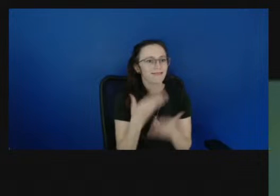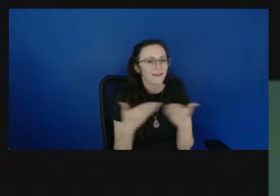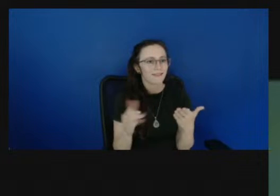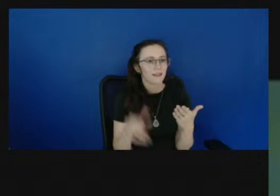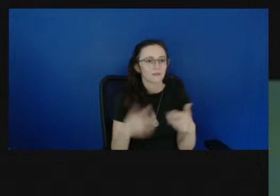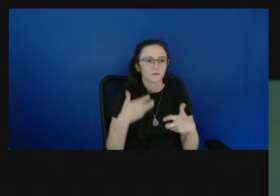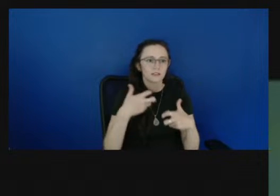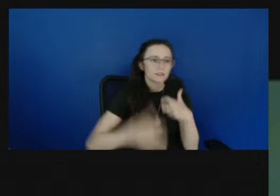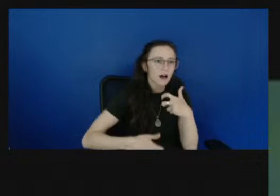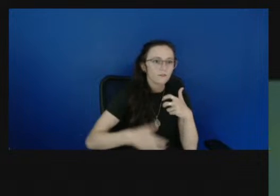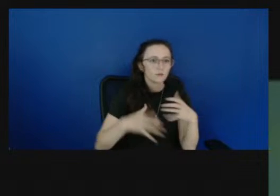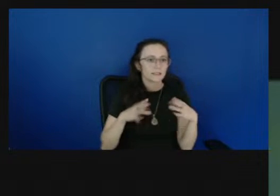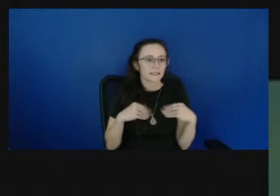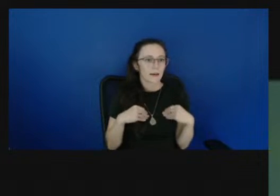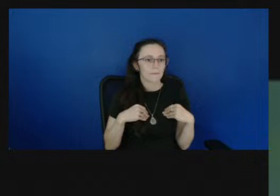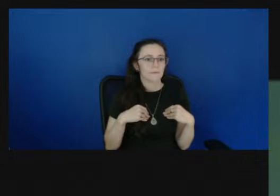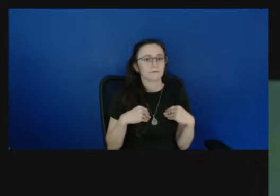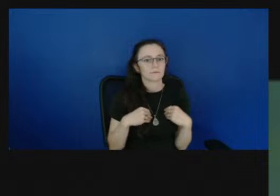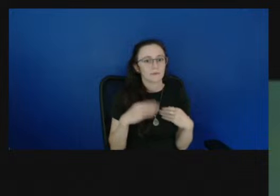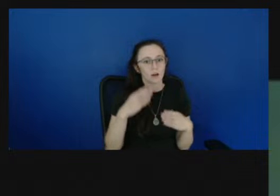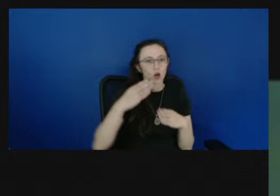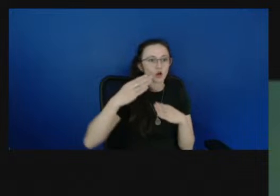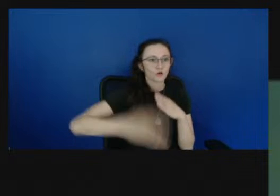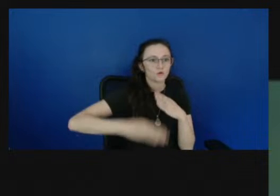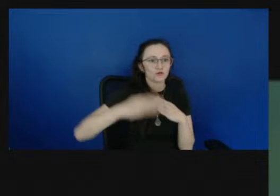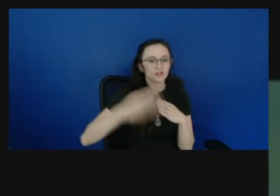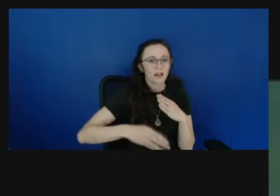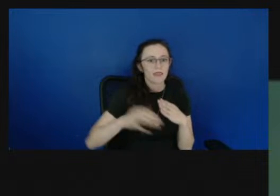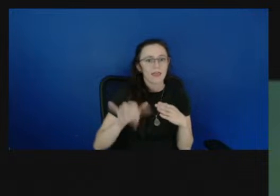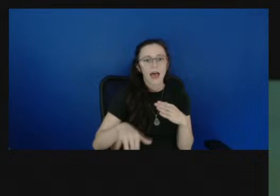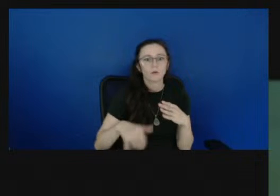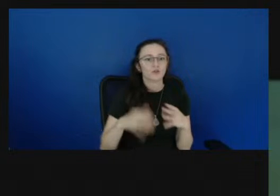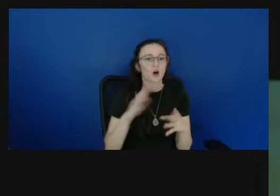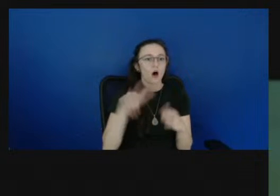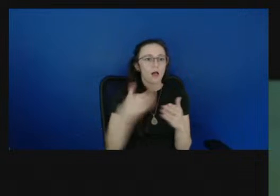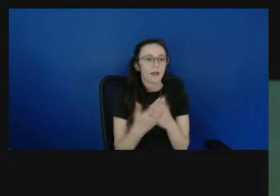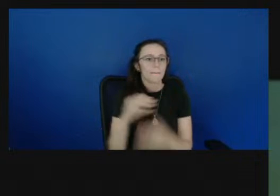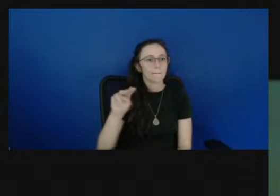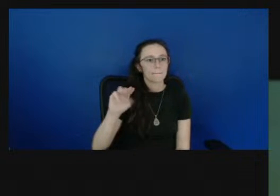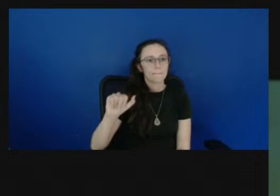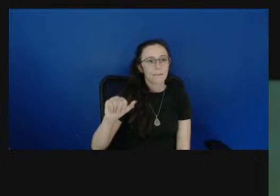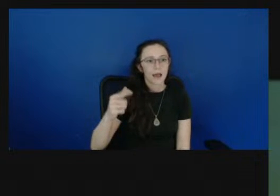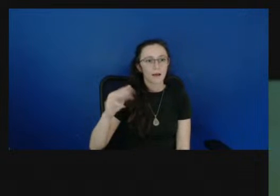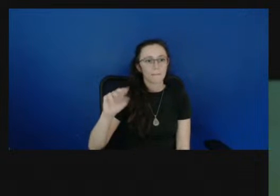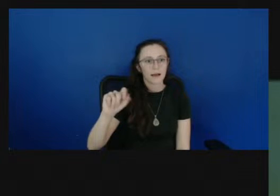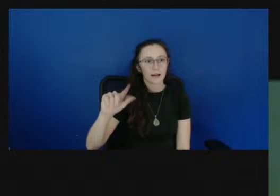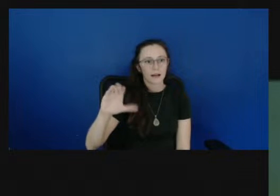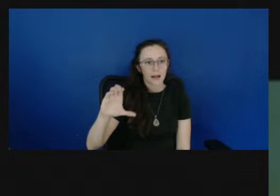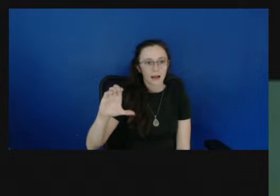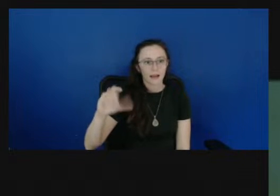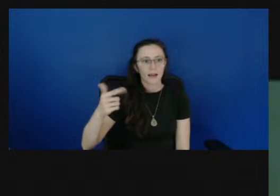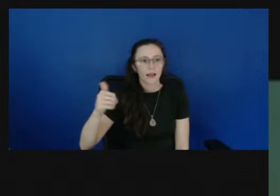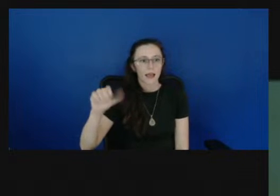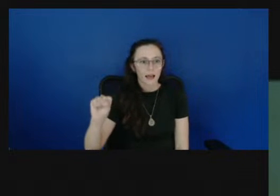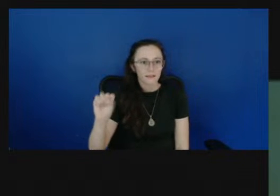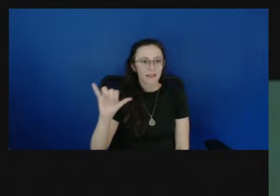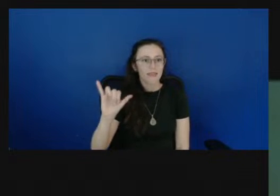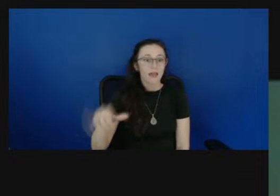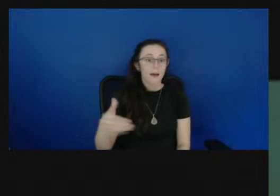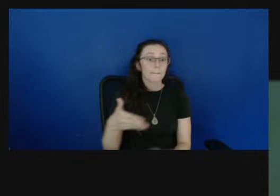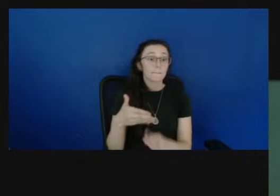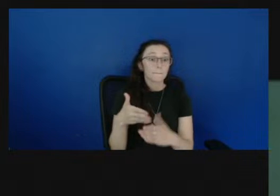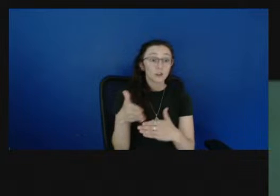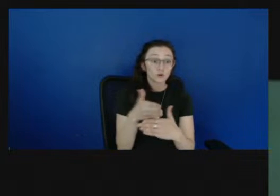the conclusion that there was much magmatic gas being erupted. And that is that between explosions, frequently, people from